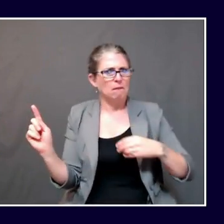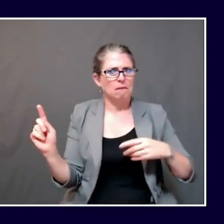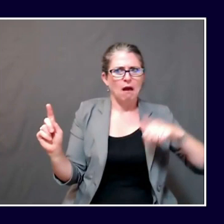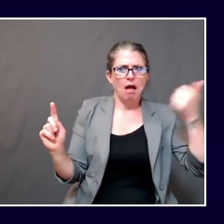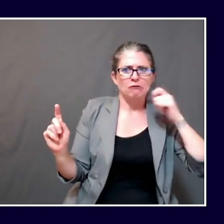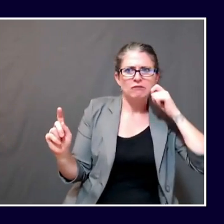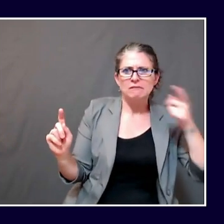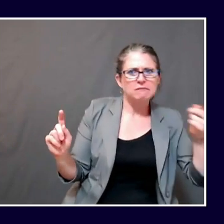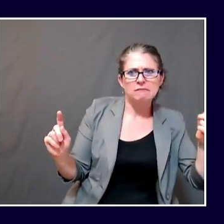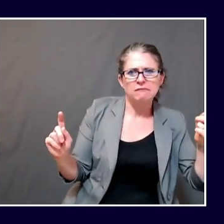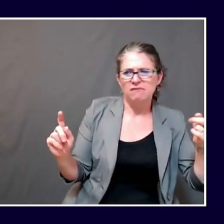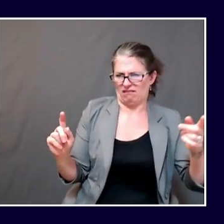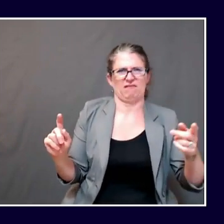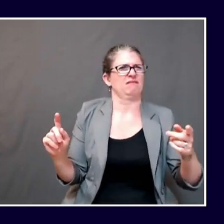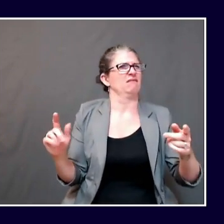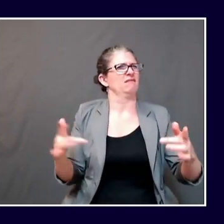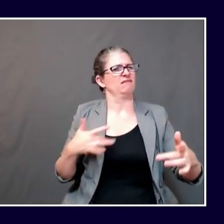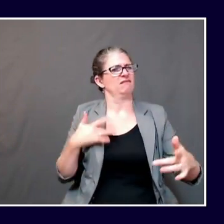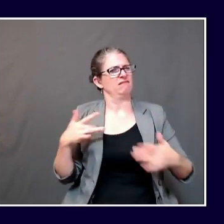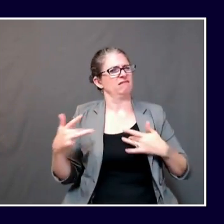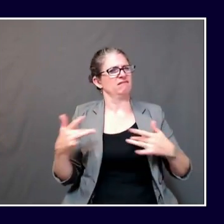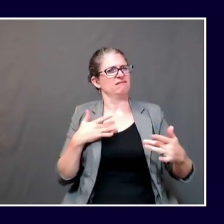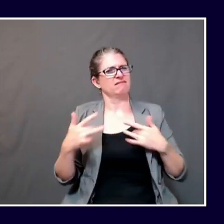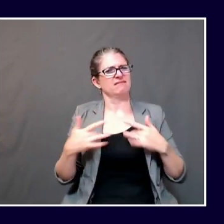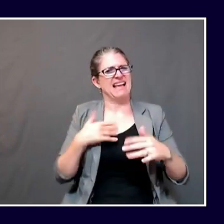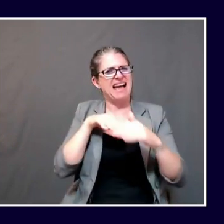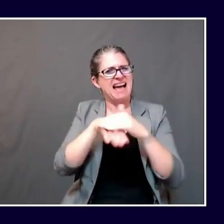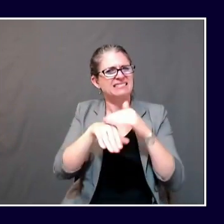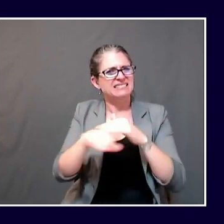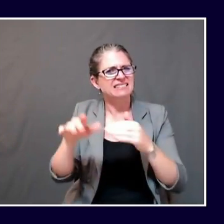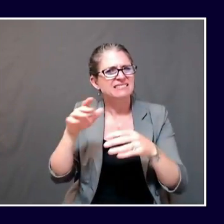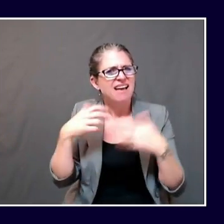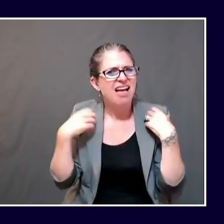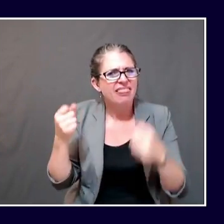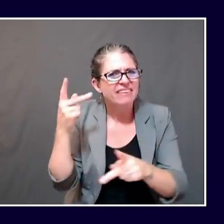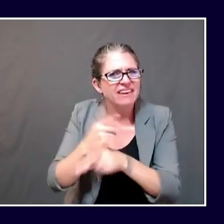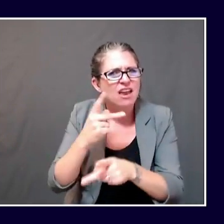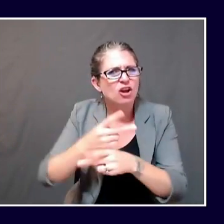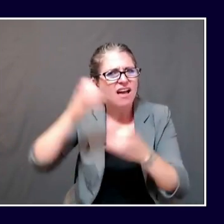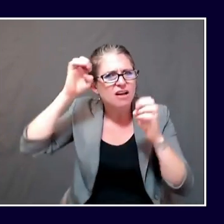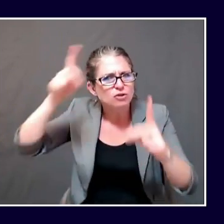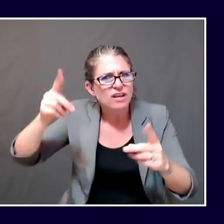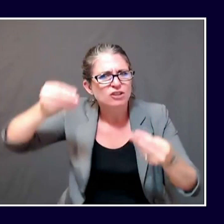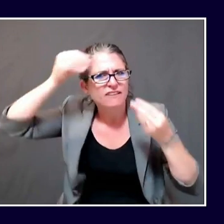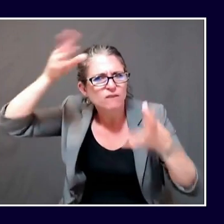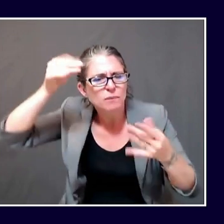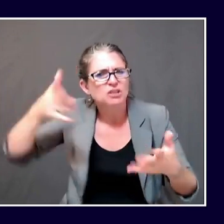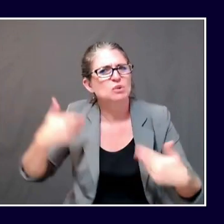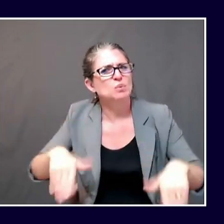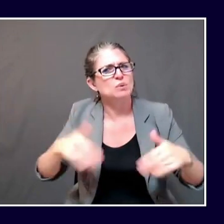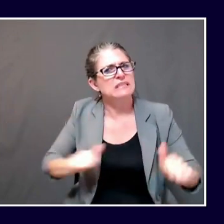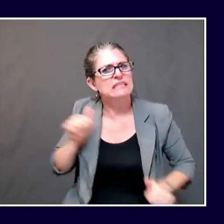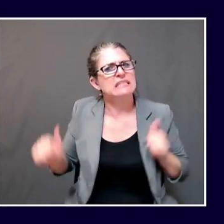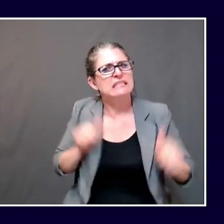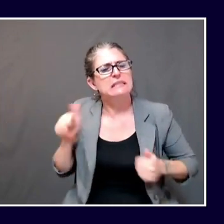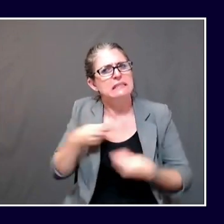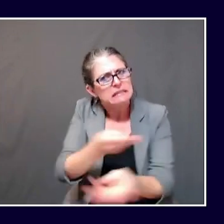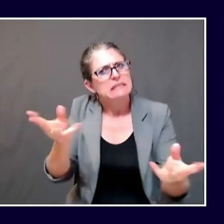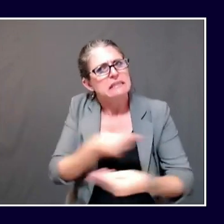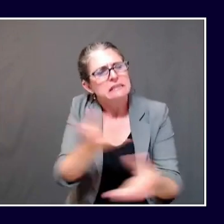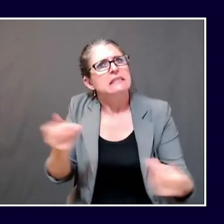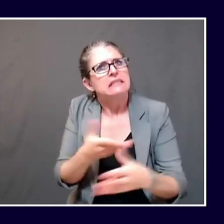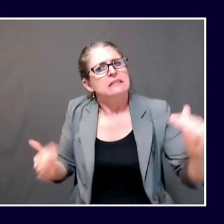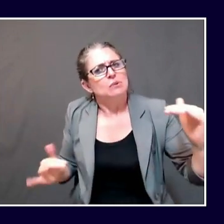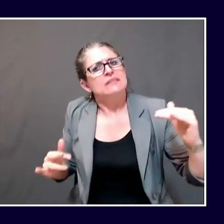that. And I'll start and then would invite Commissioner Lambrou as well. At the Maine CDC side,